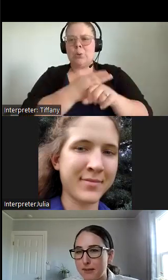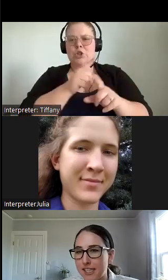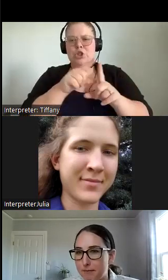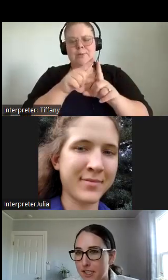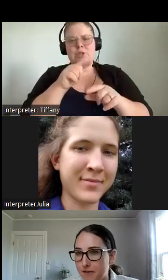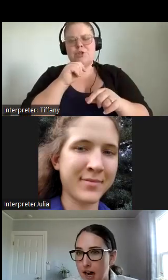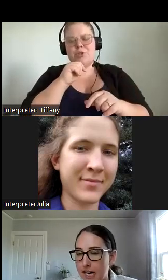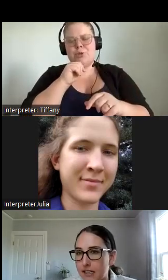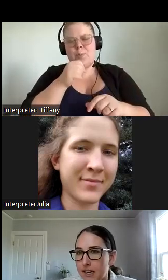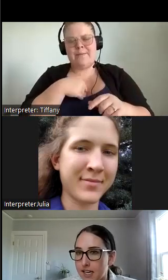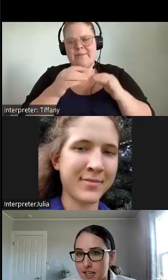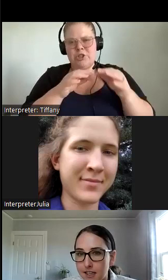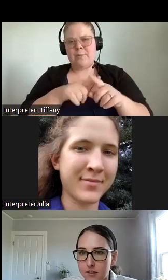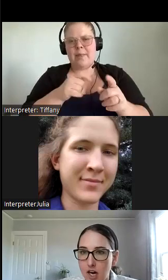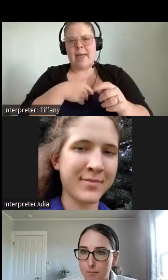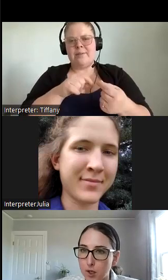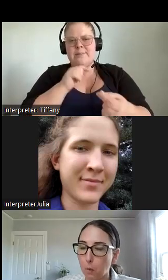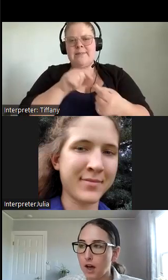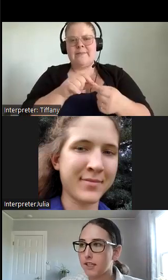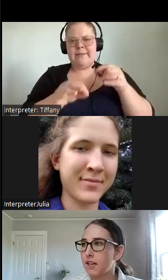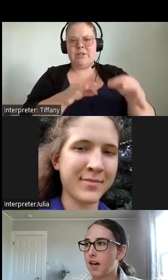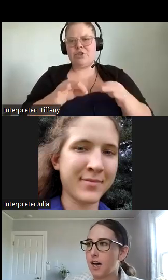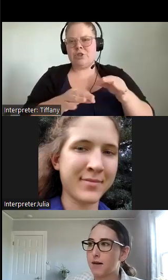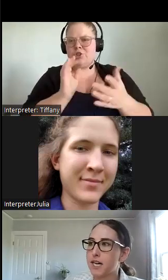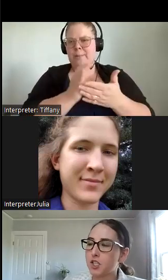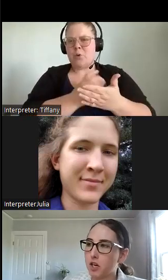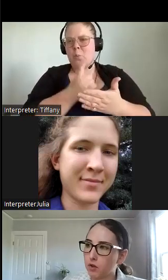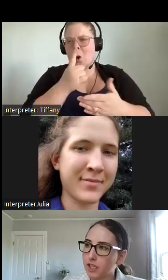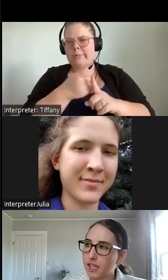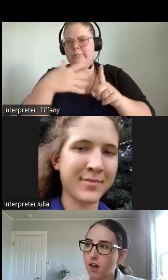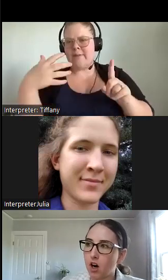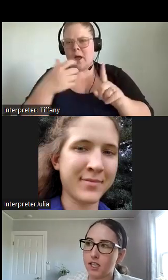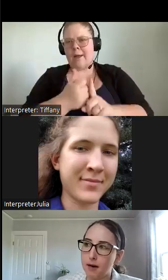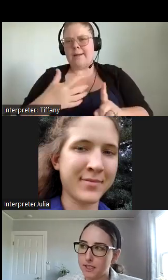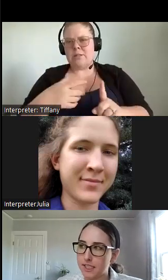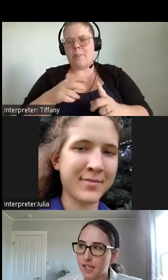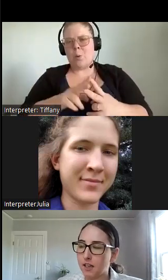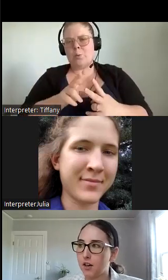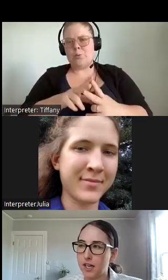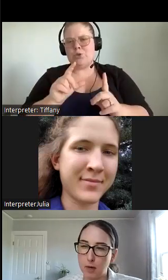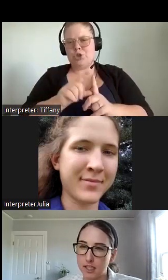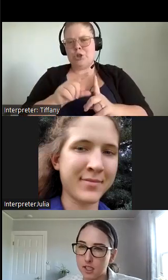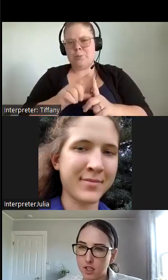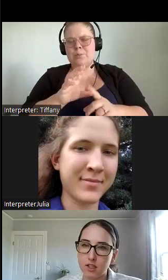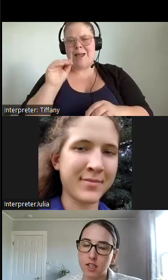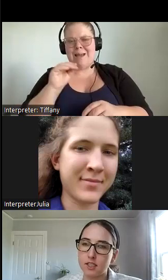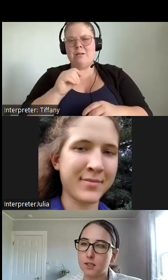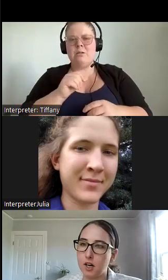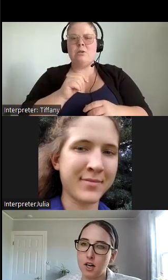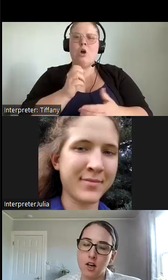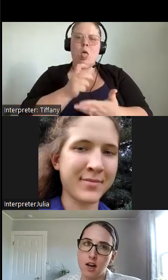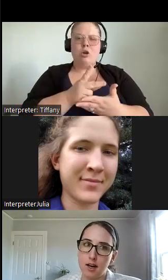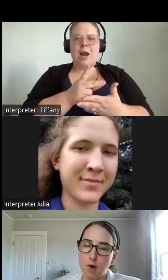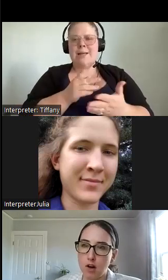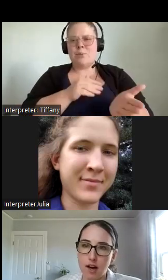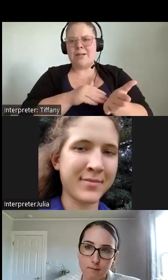are terms that have been defined in chapter 1 and generally are encompassing authorized practitioners. Those